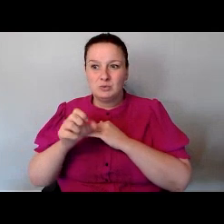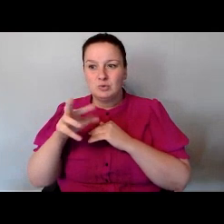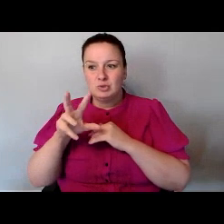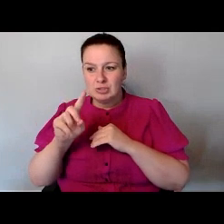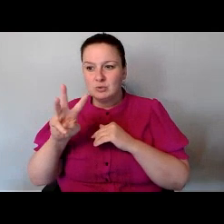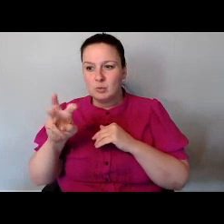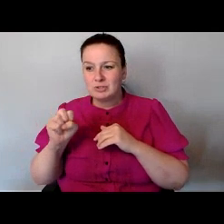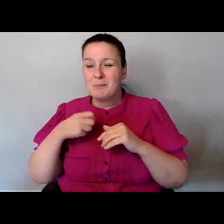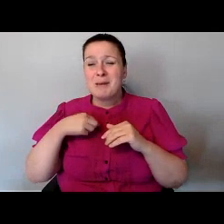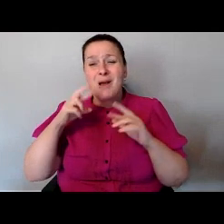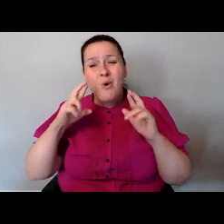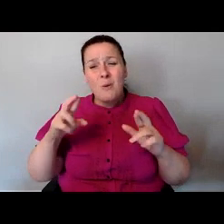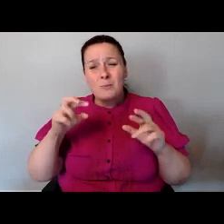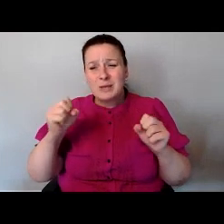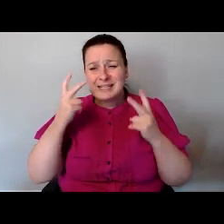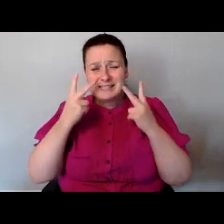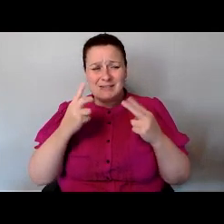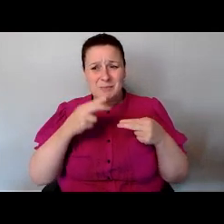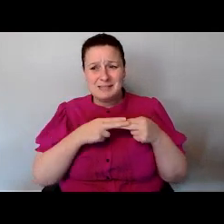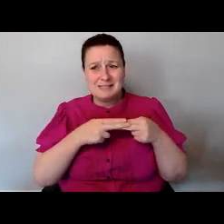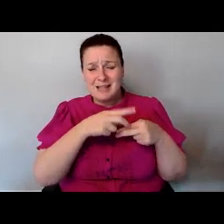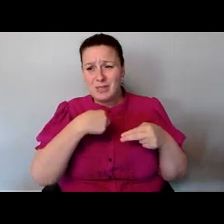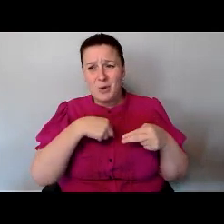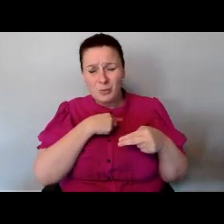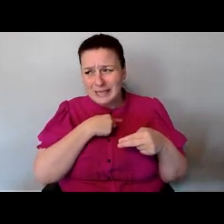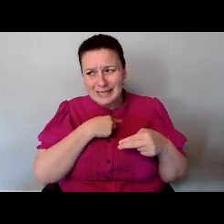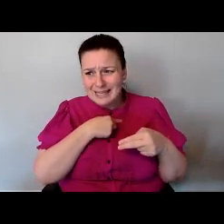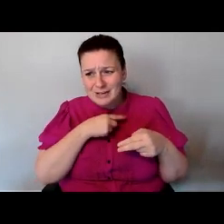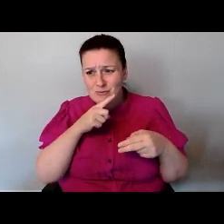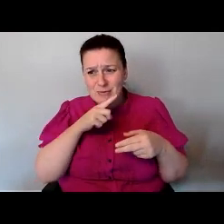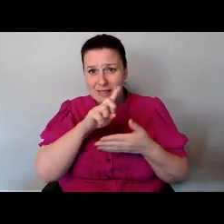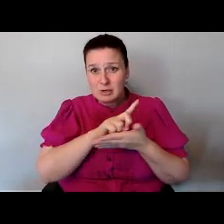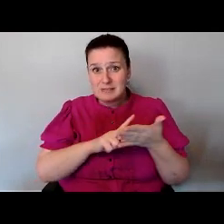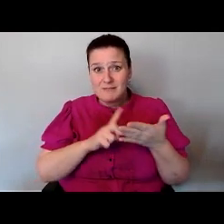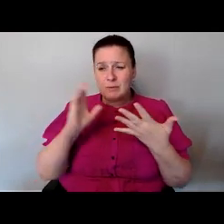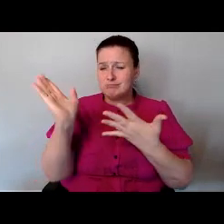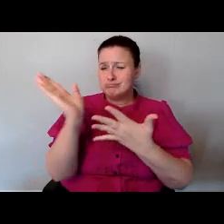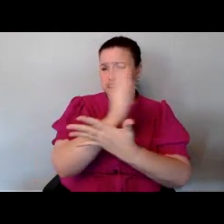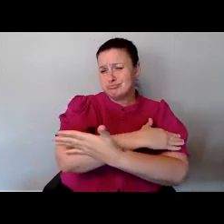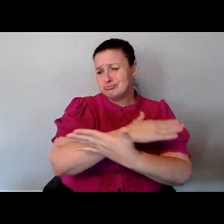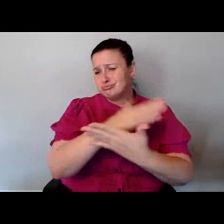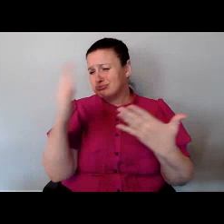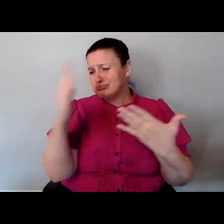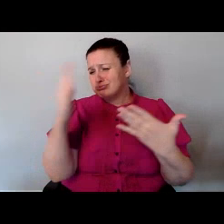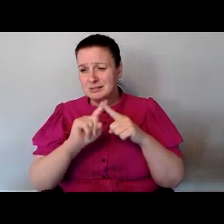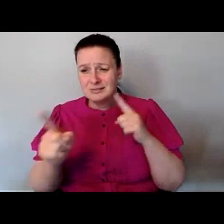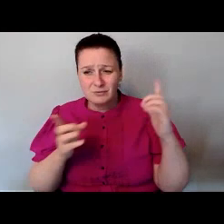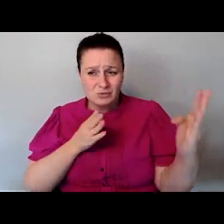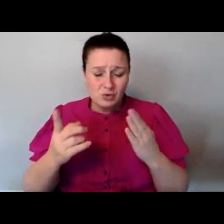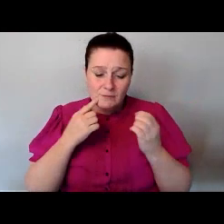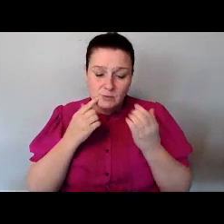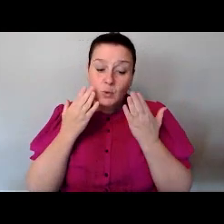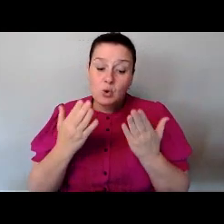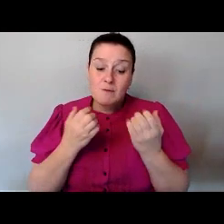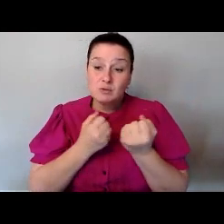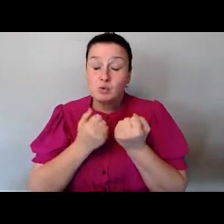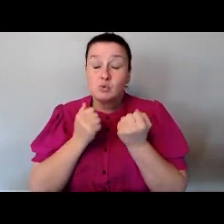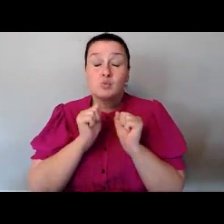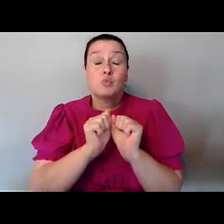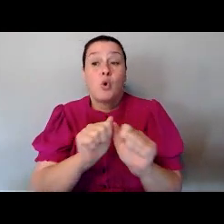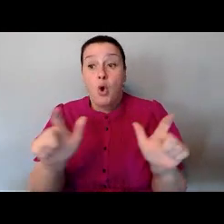this slide that we are really designed with a continuum of services that offer support to all, people